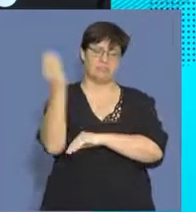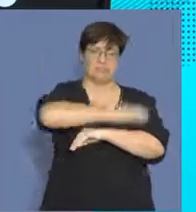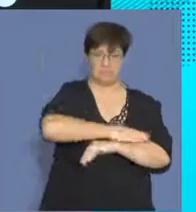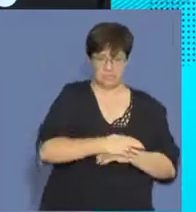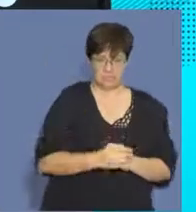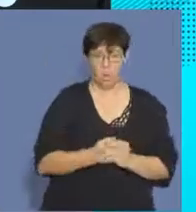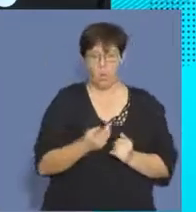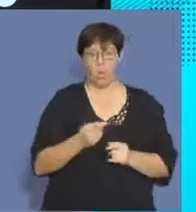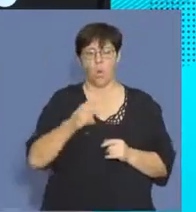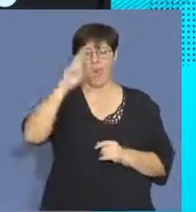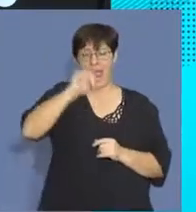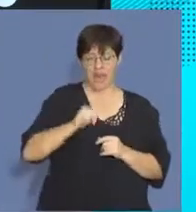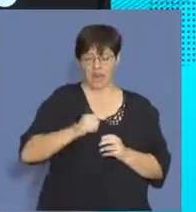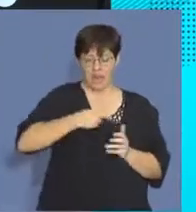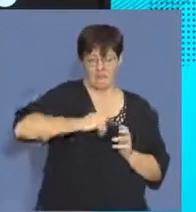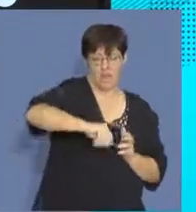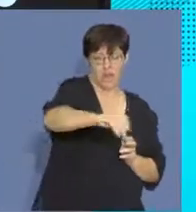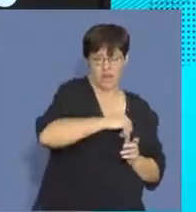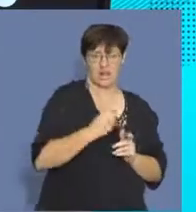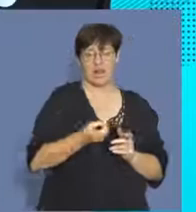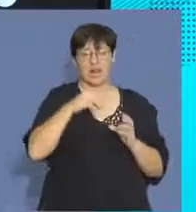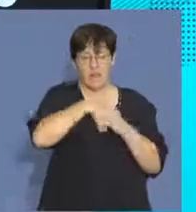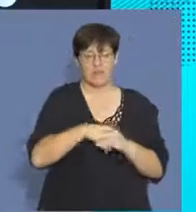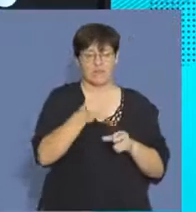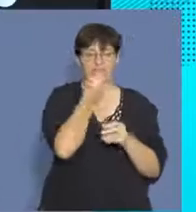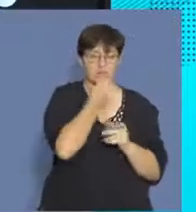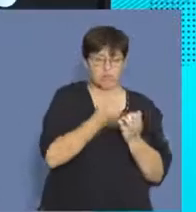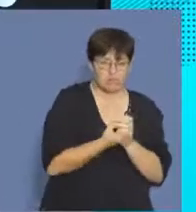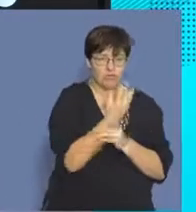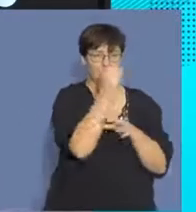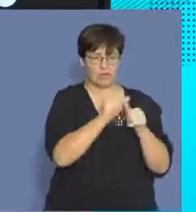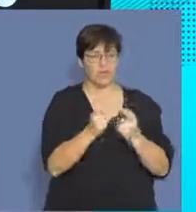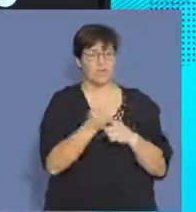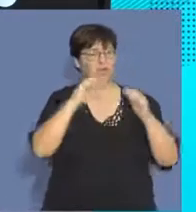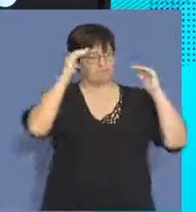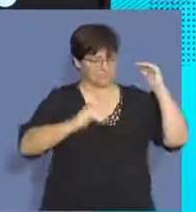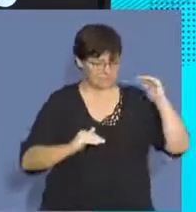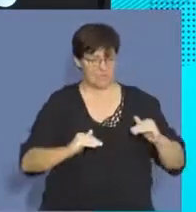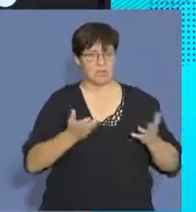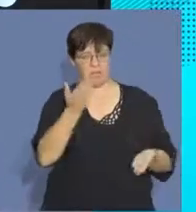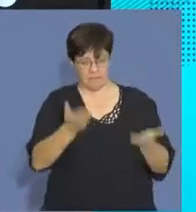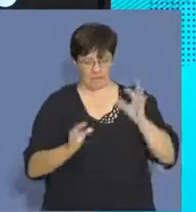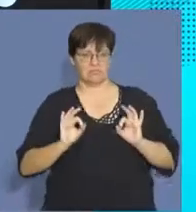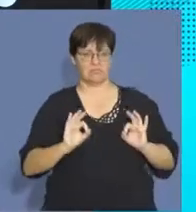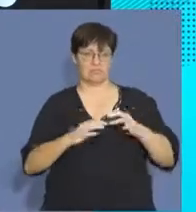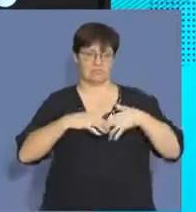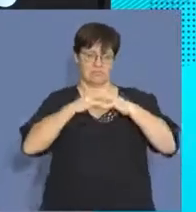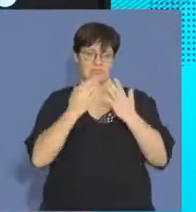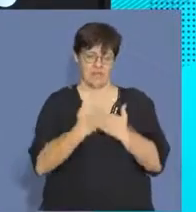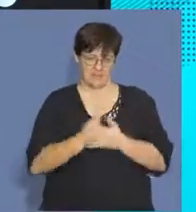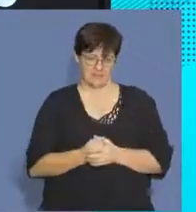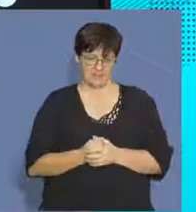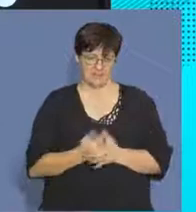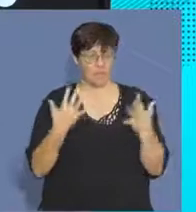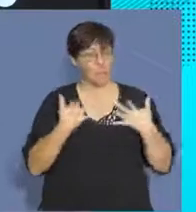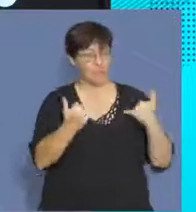artificial fertilizers can help contribute to maintaining the carbon cycle and the nitrogen cycle in balance. You guys have been a